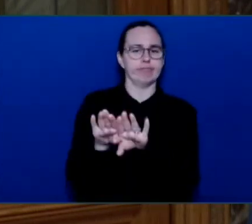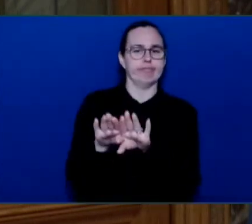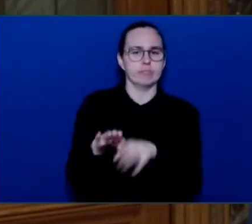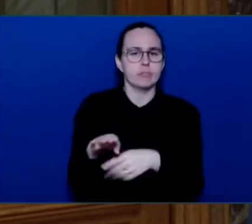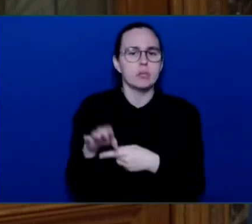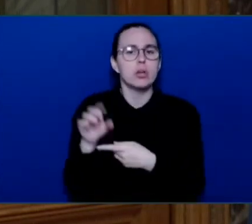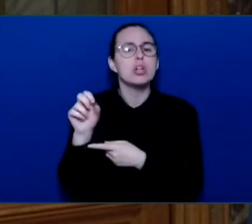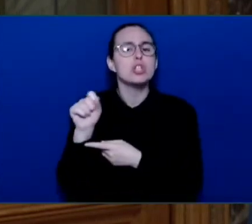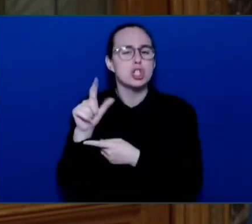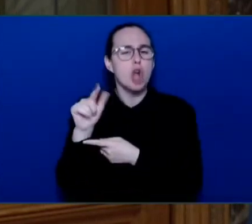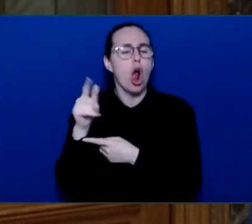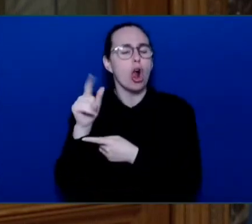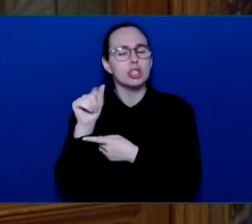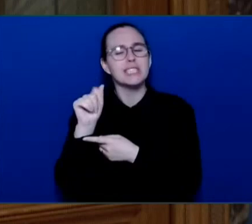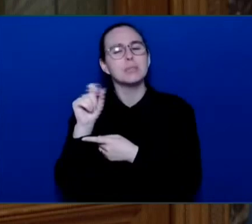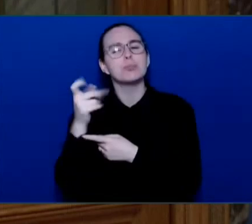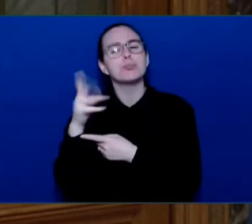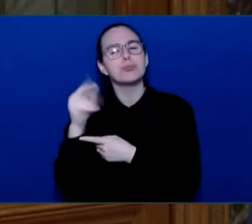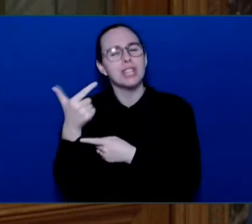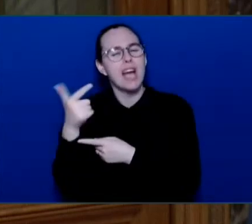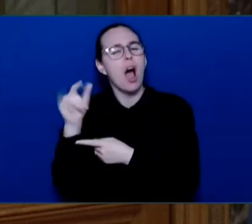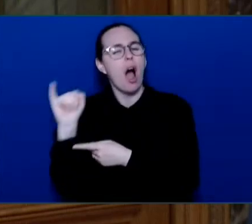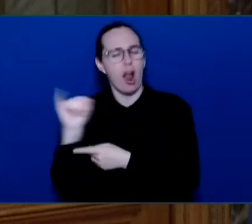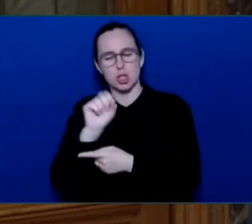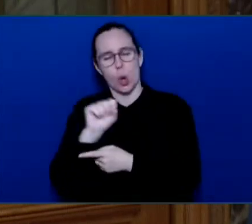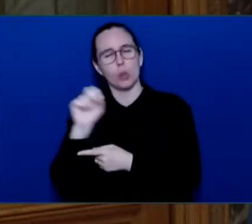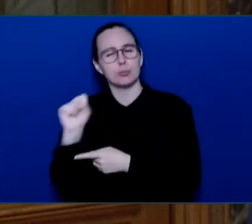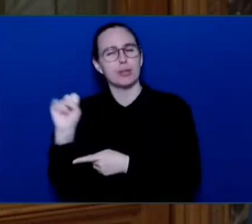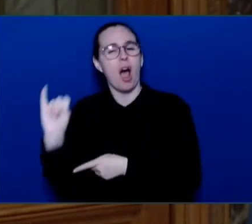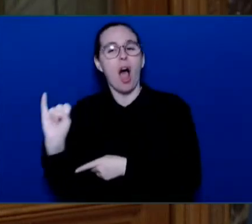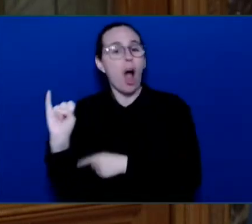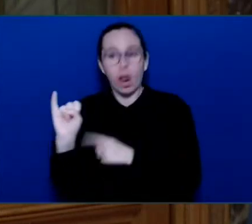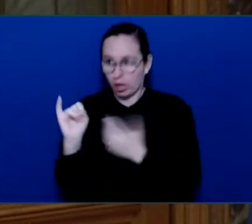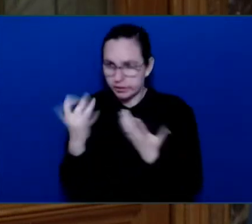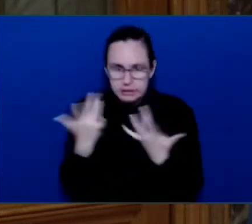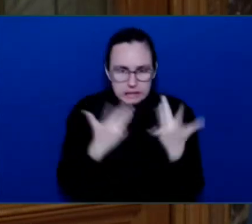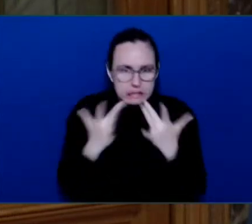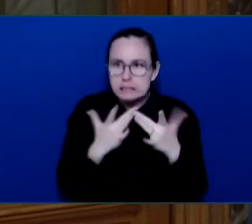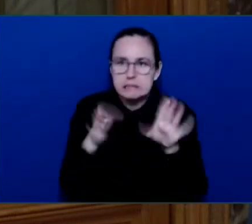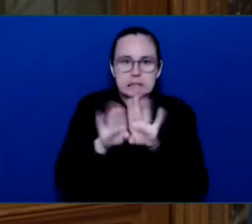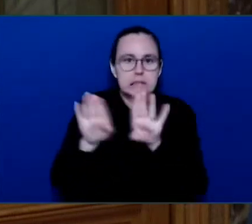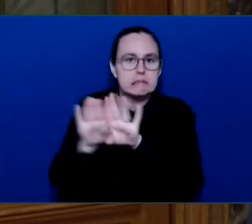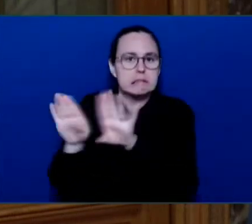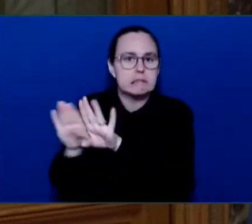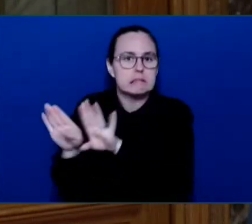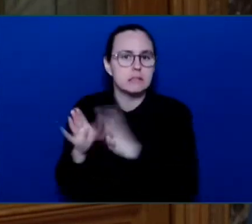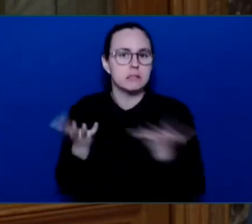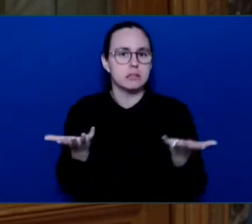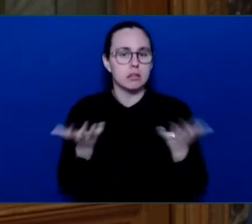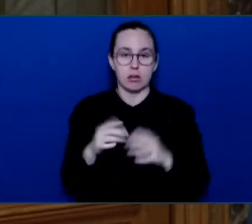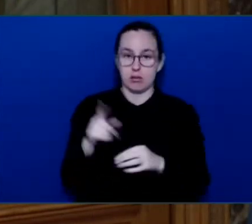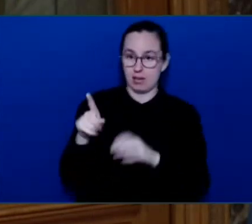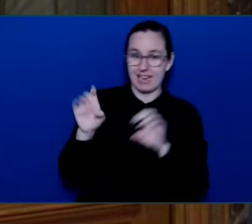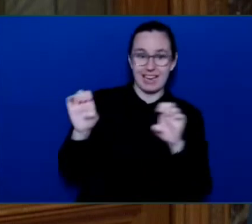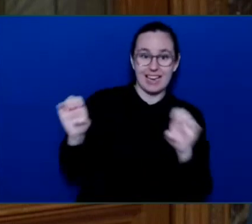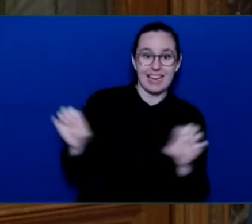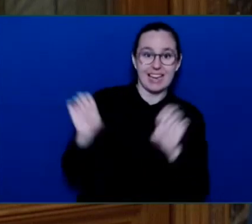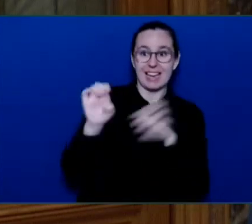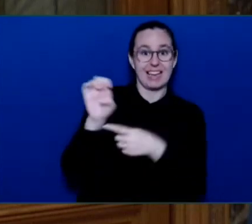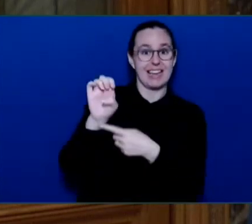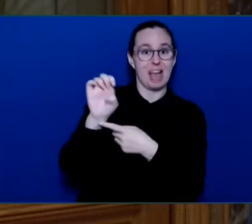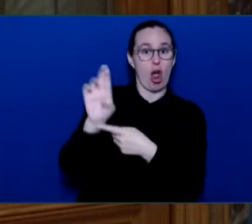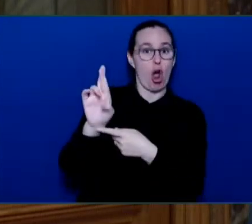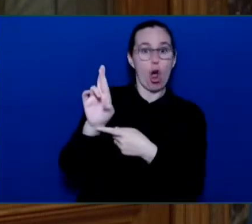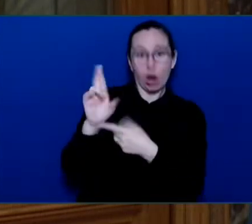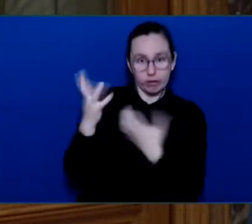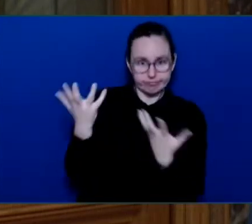team-based primary care network. So the ER at Lady Minto becomes the de facto healthcare for all. On Saturna,